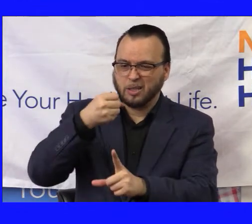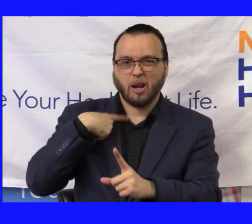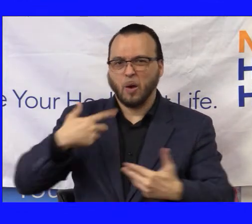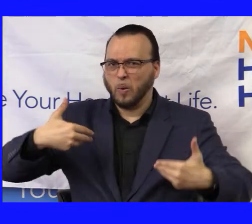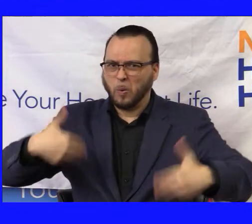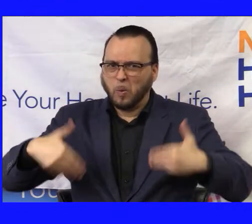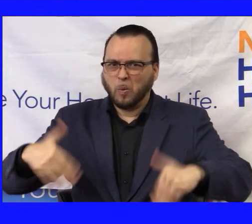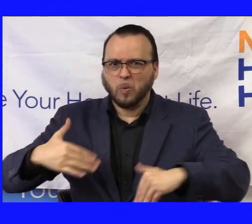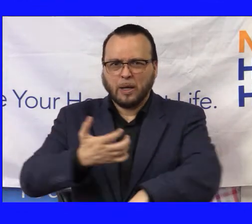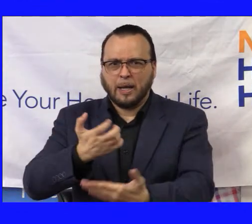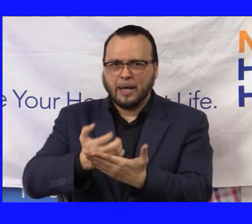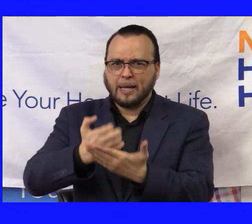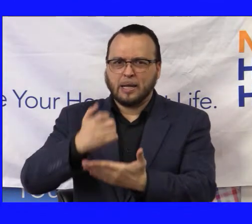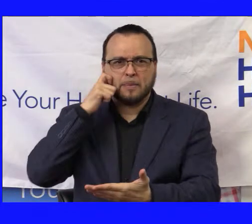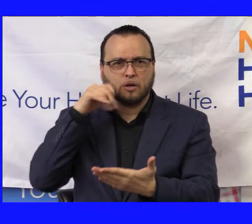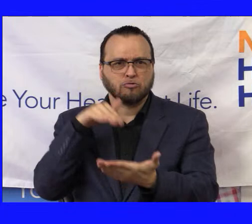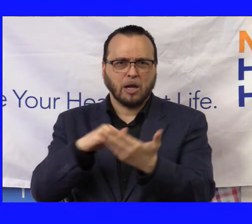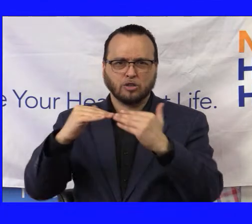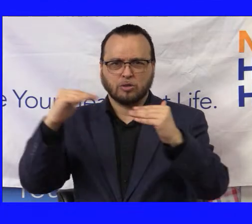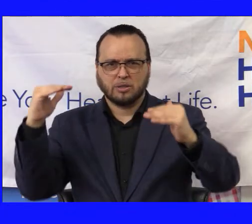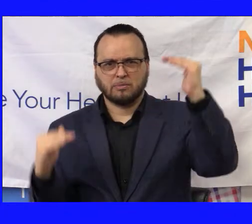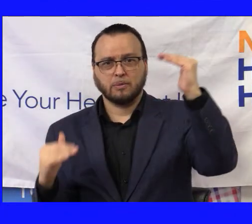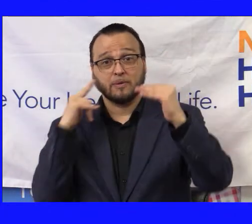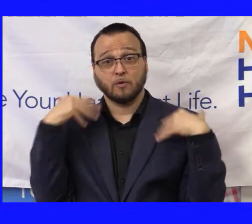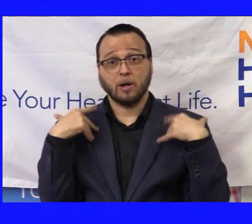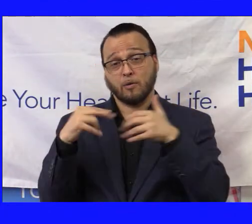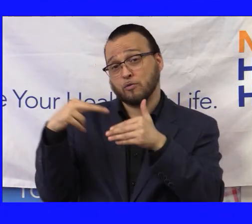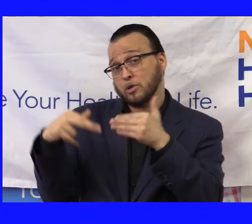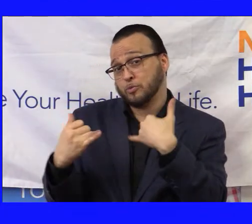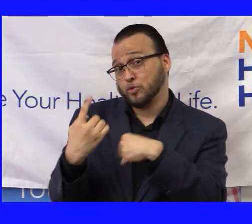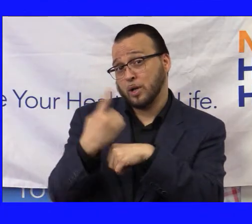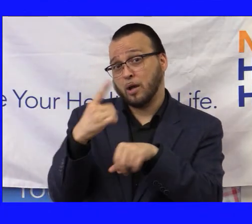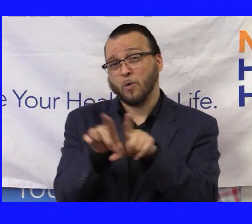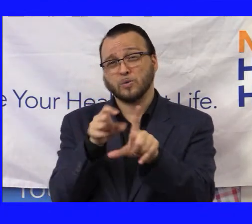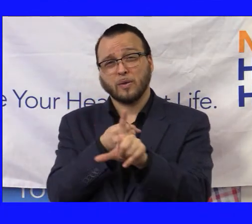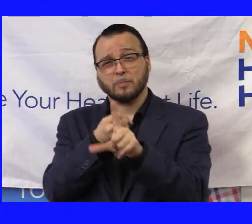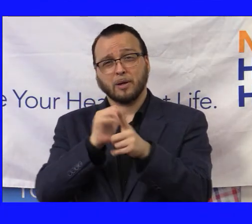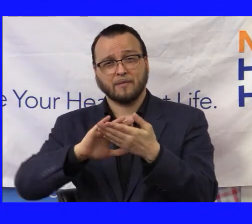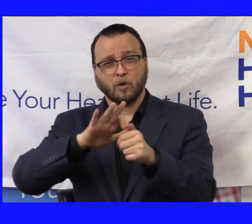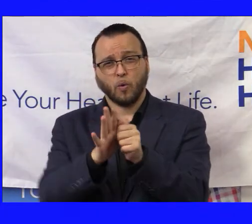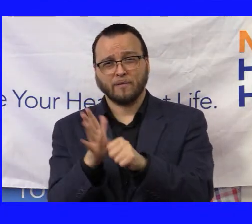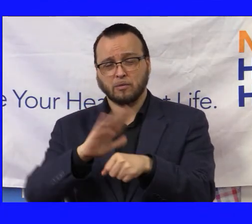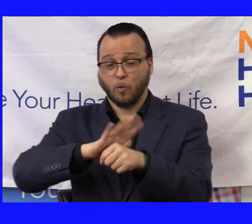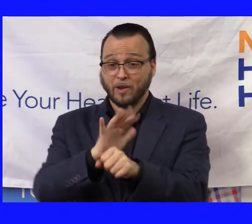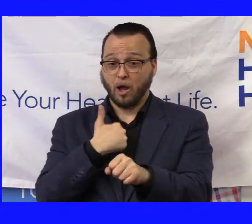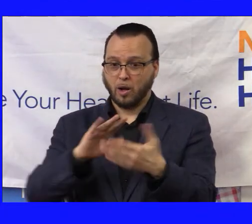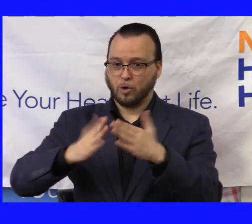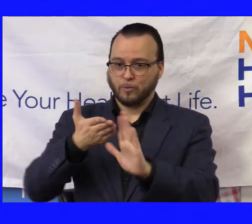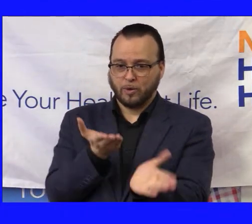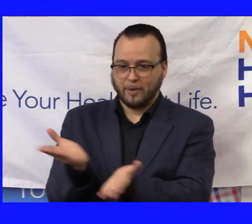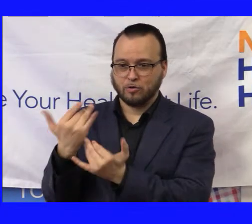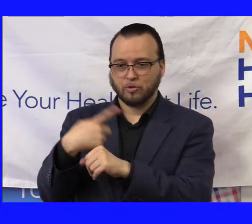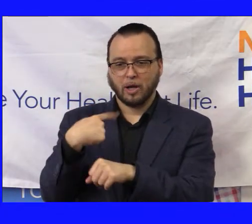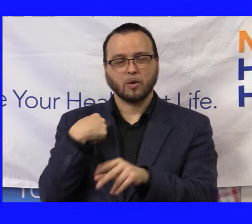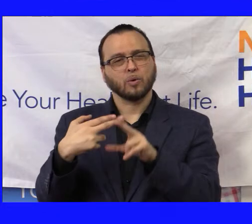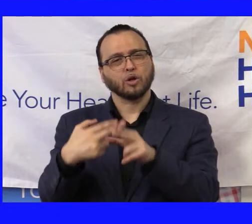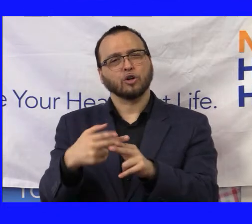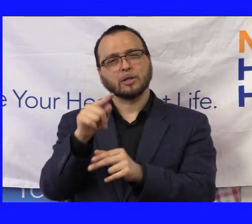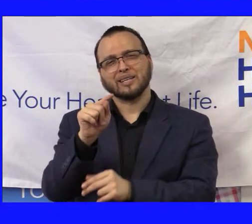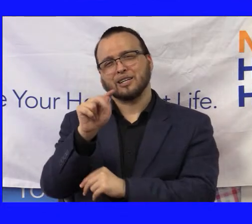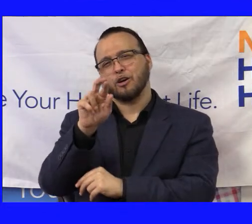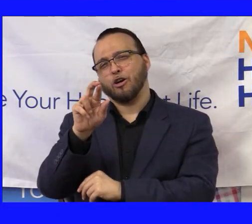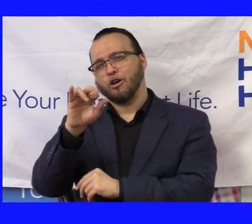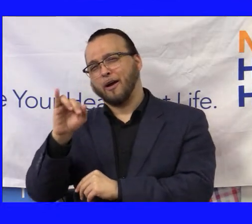economic disparities in terms of health outcomes to date and the effect of COVID on our communities there. And we call those the TRIE